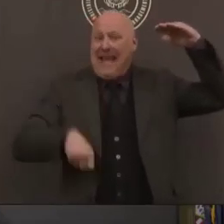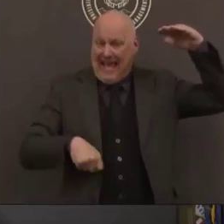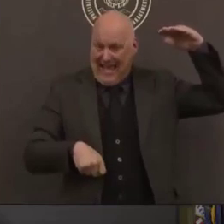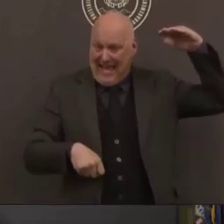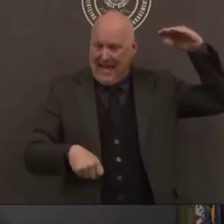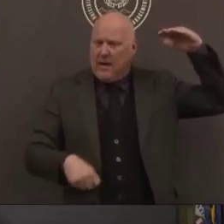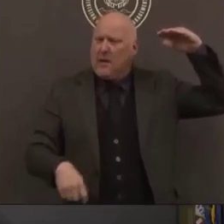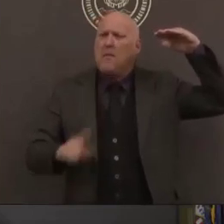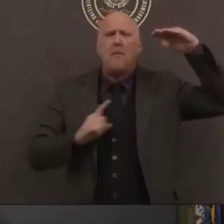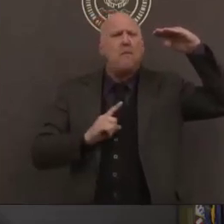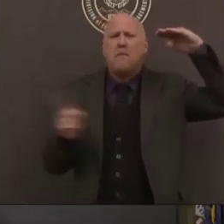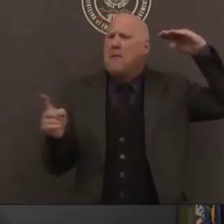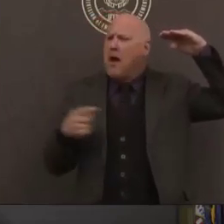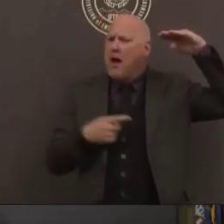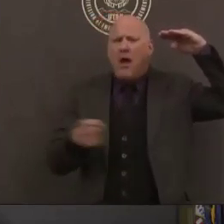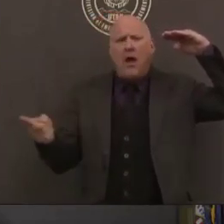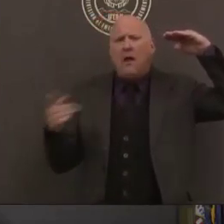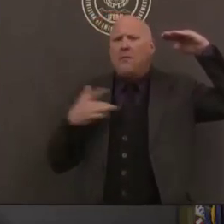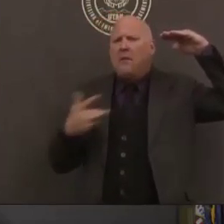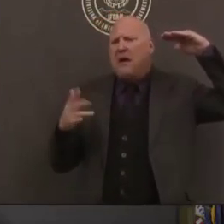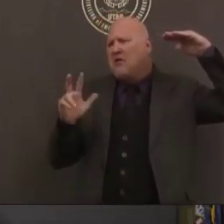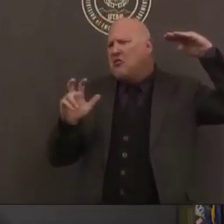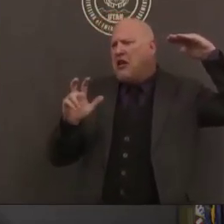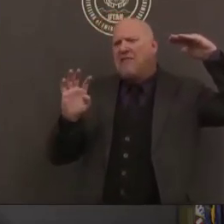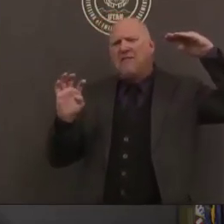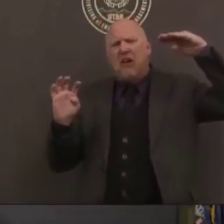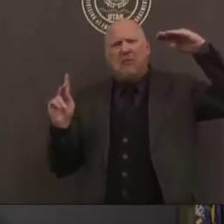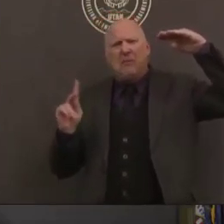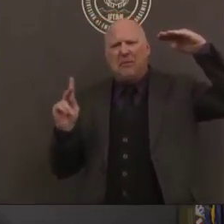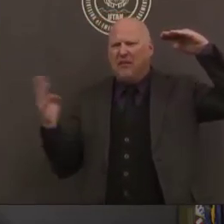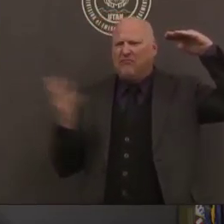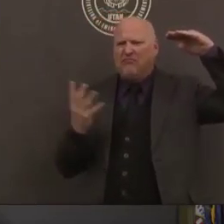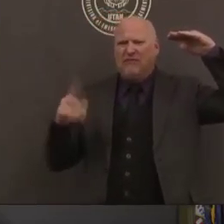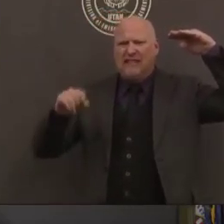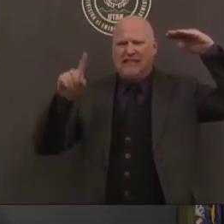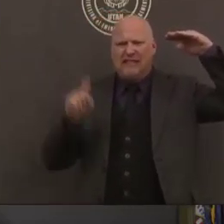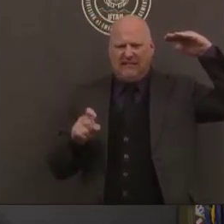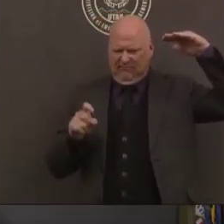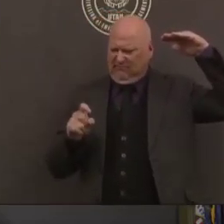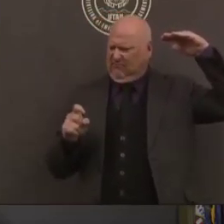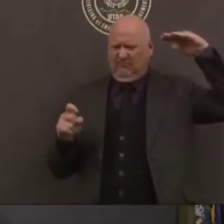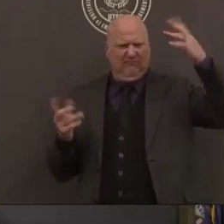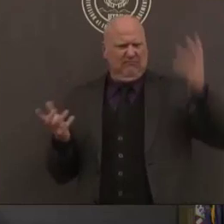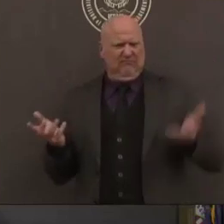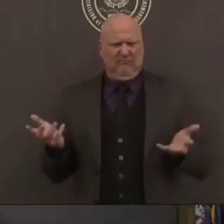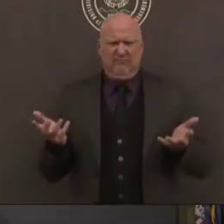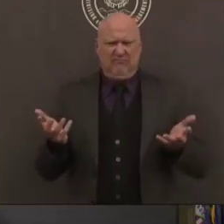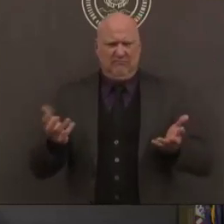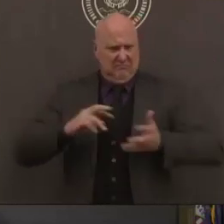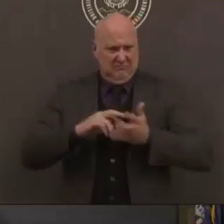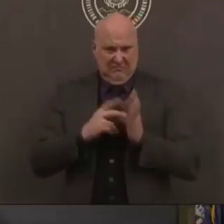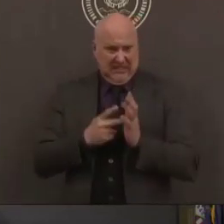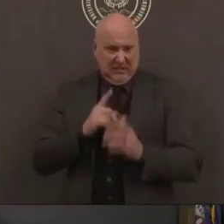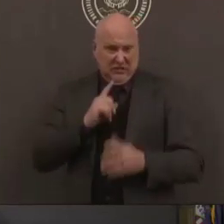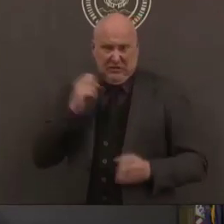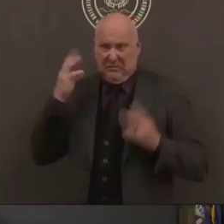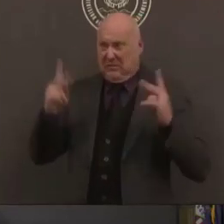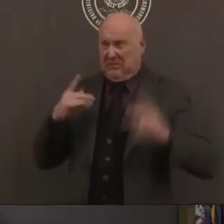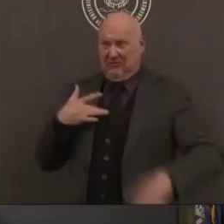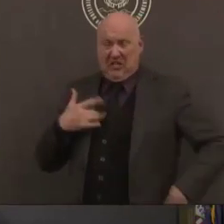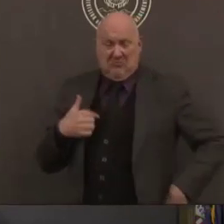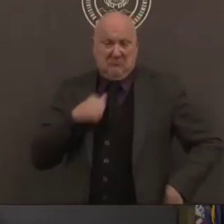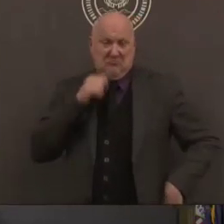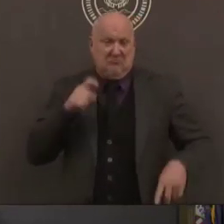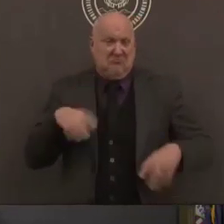1,500 for the last couple of days. Does that mostly just have to do with the lack of demand and people just not seeking it out for whatever reason? Yeah,